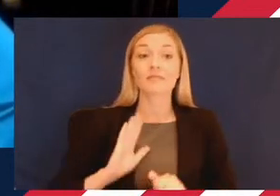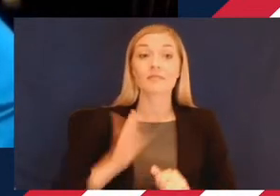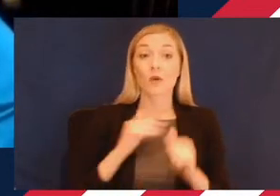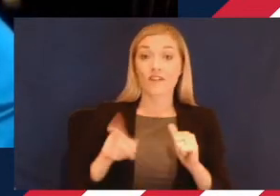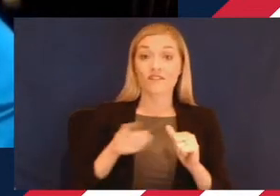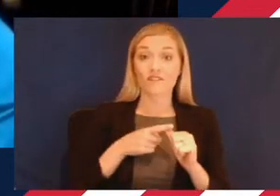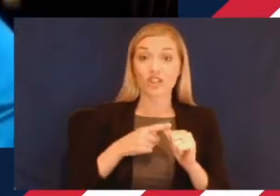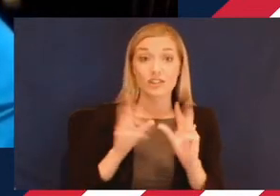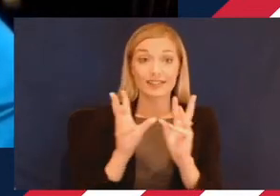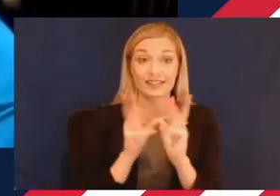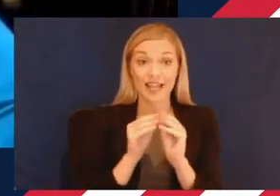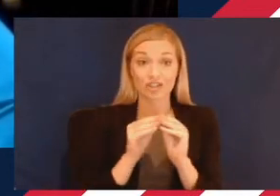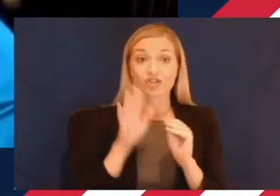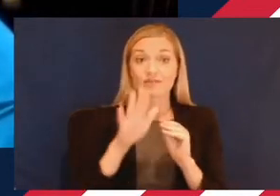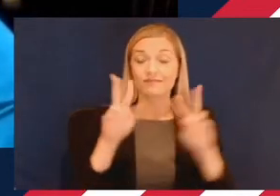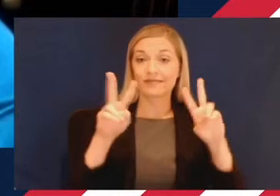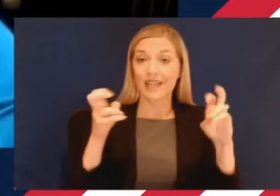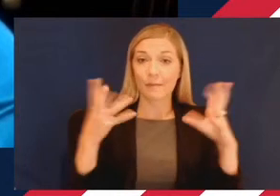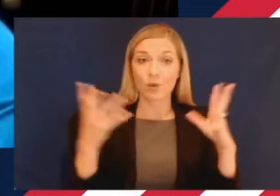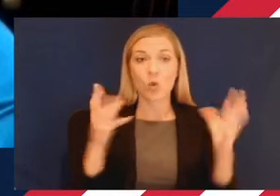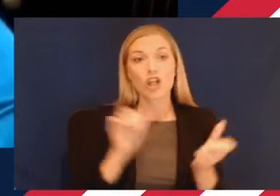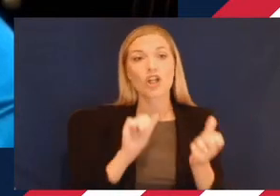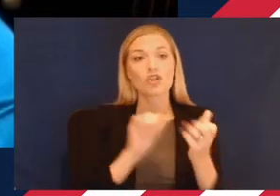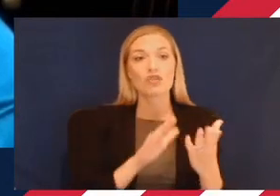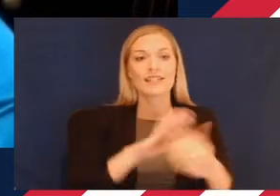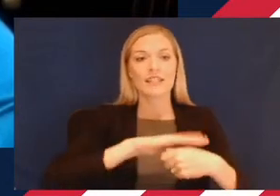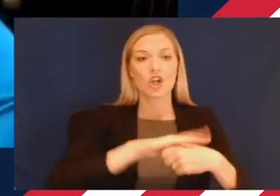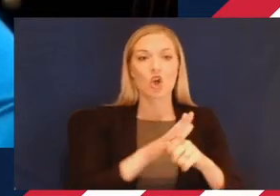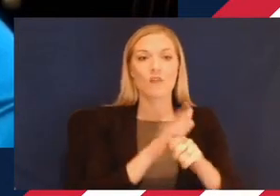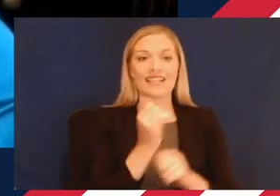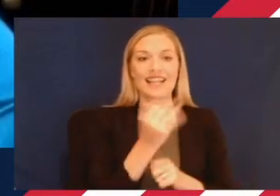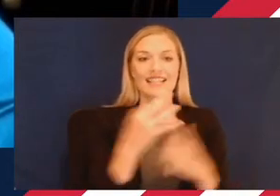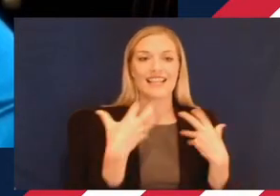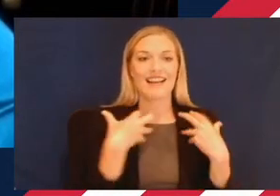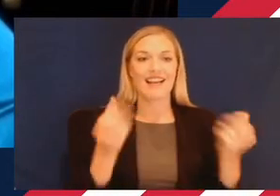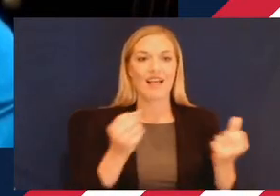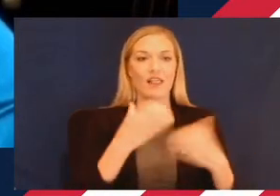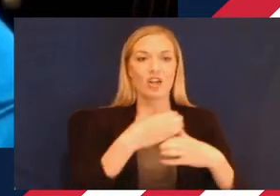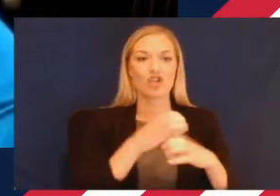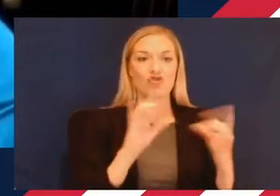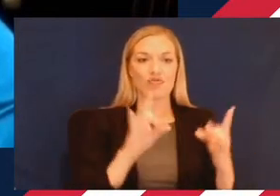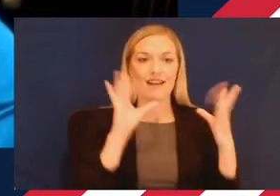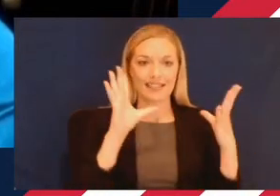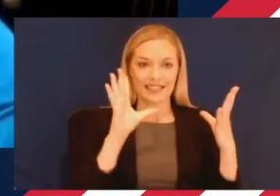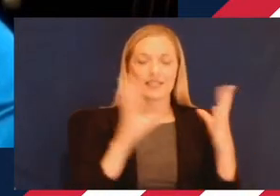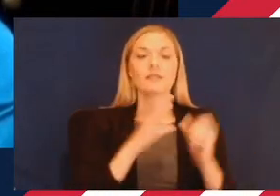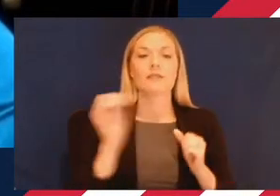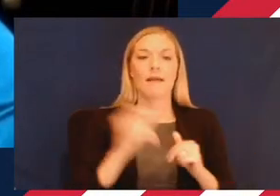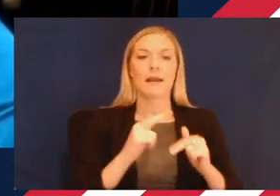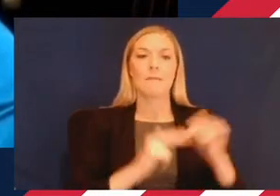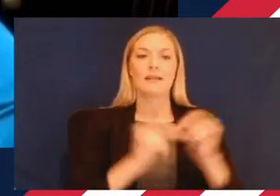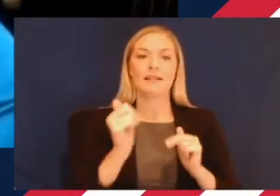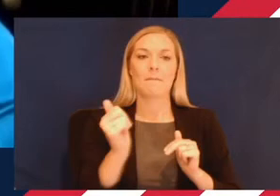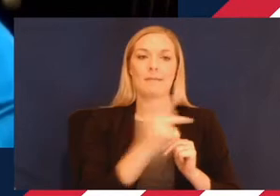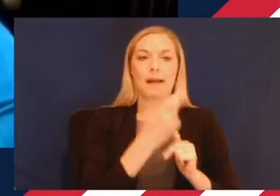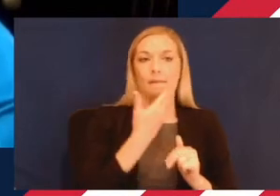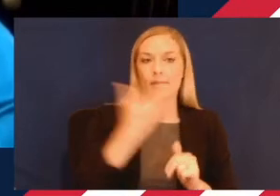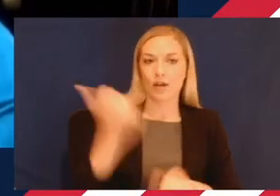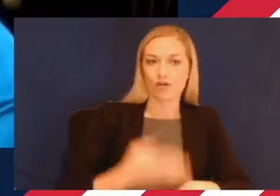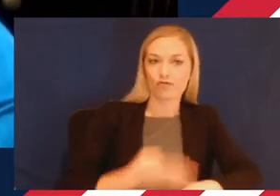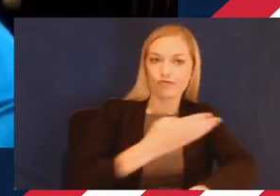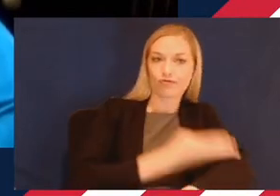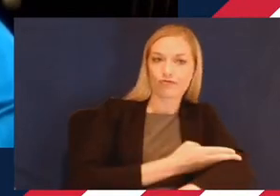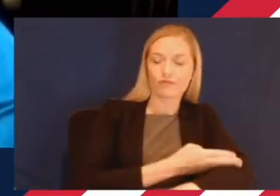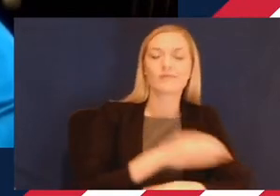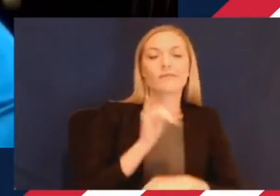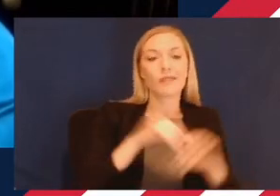COVID-19 Health Crisis and Building Back Better, is a theme that speaks directly to what all Americans are currently